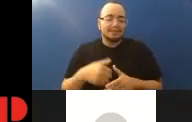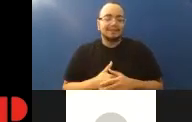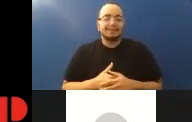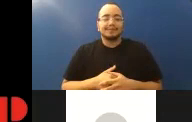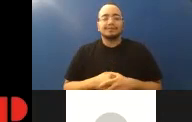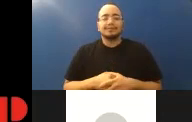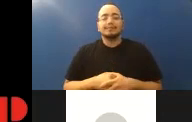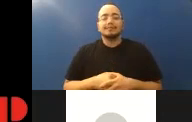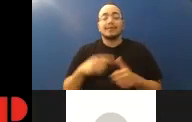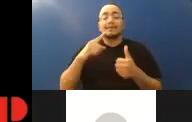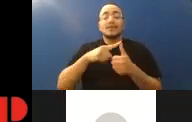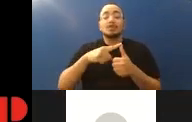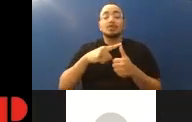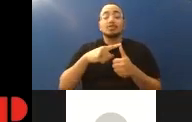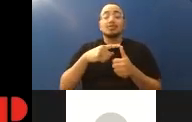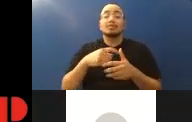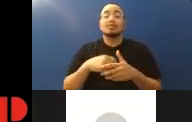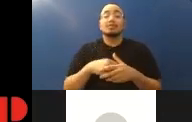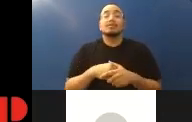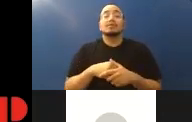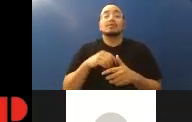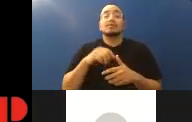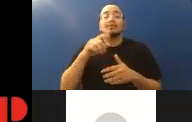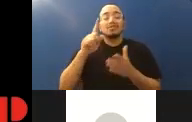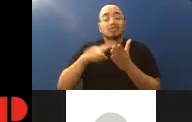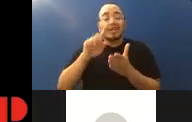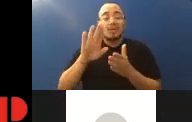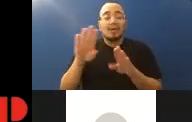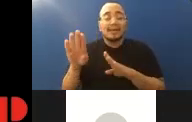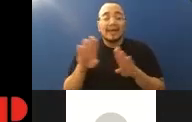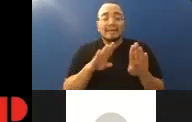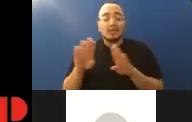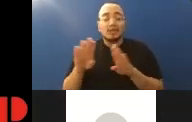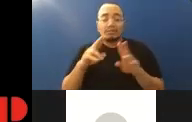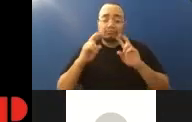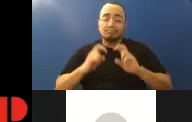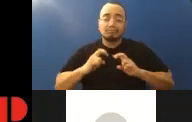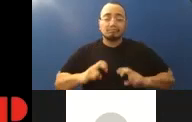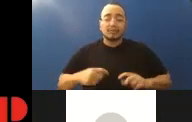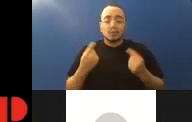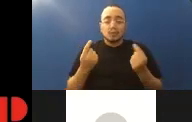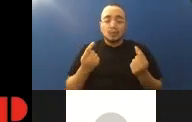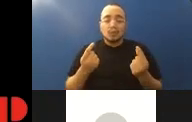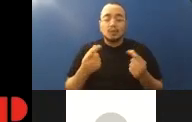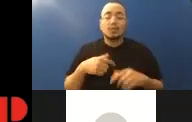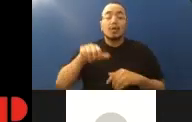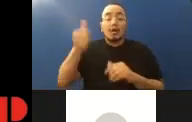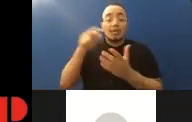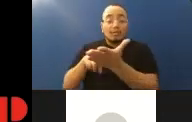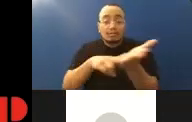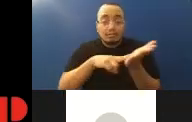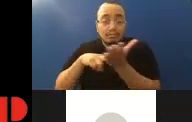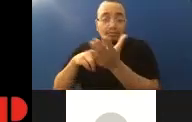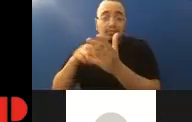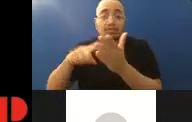always try to check yourself and check those around you. So don't think of what makes you comfortable. Think about what makes